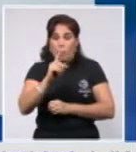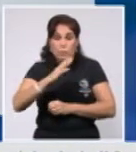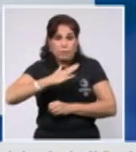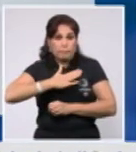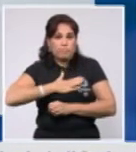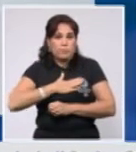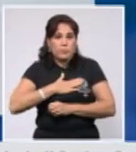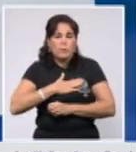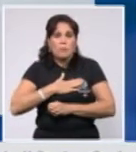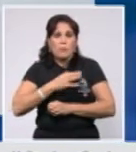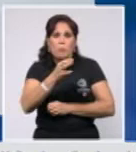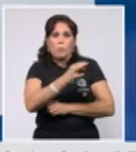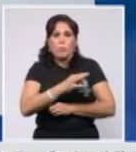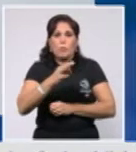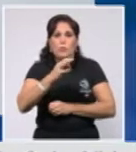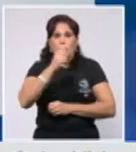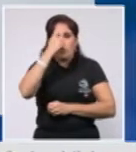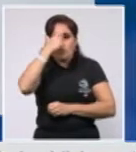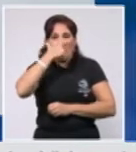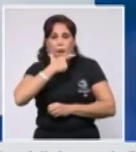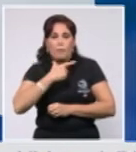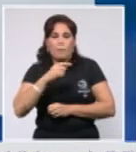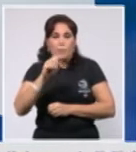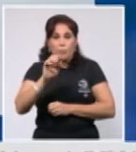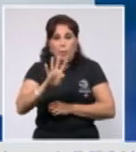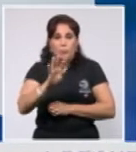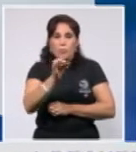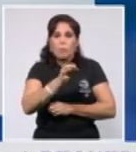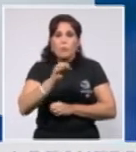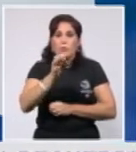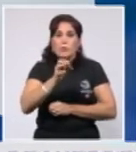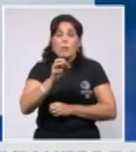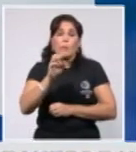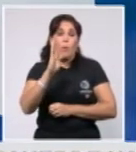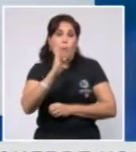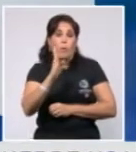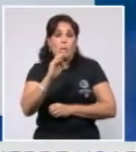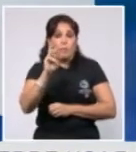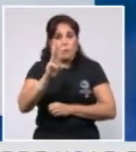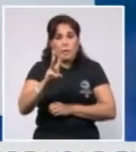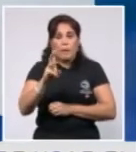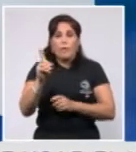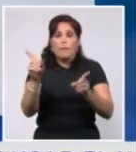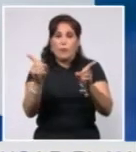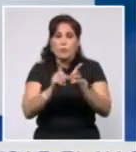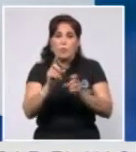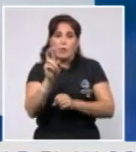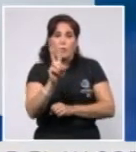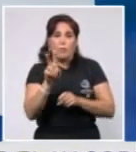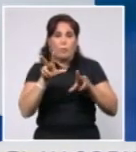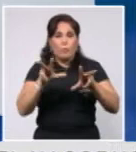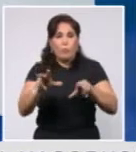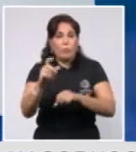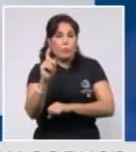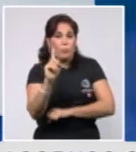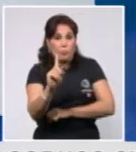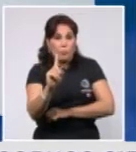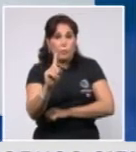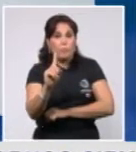Ávila belong to the municipalities of Ciego de Ávila with 4, Bolivia with